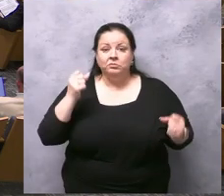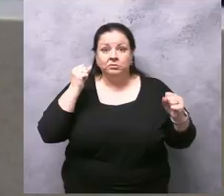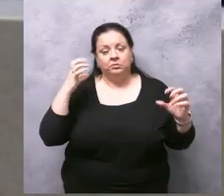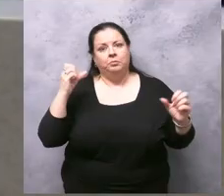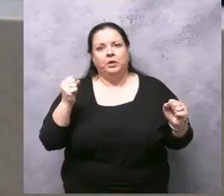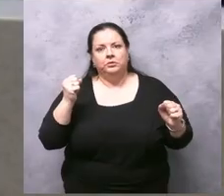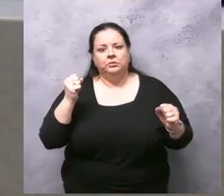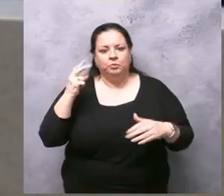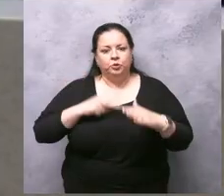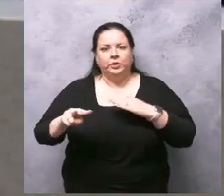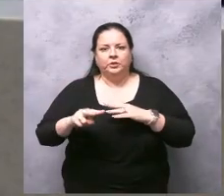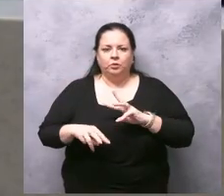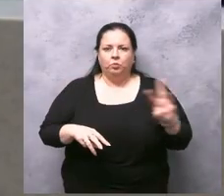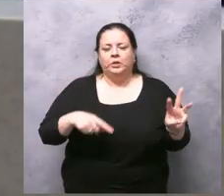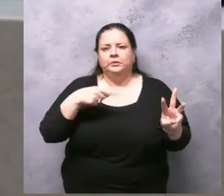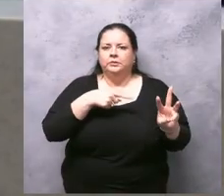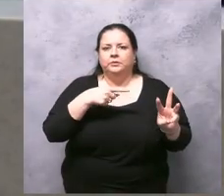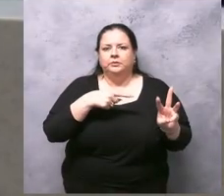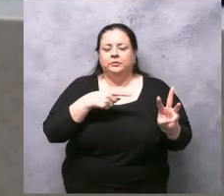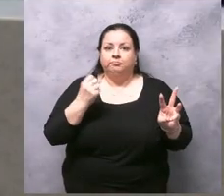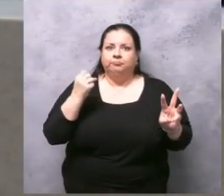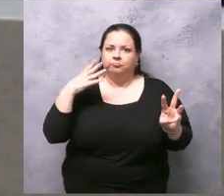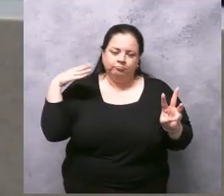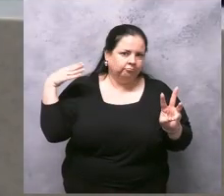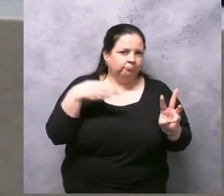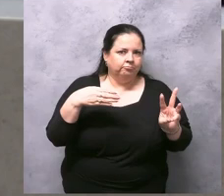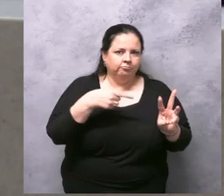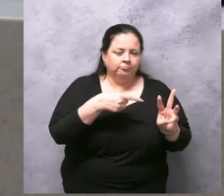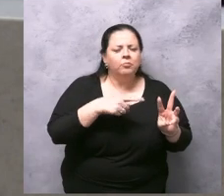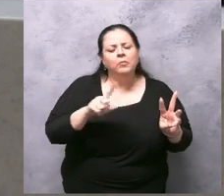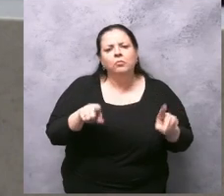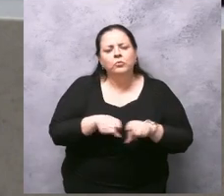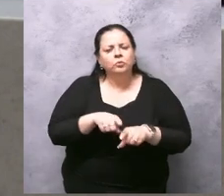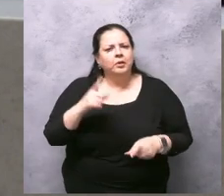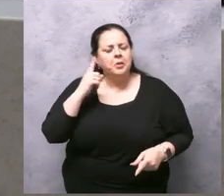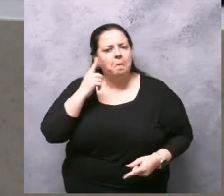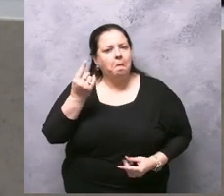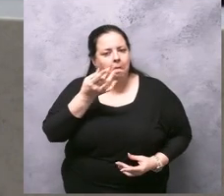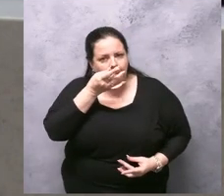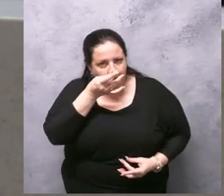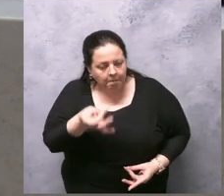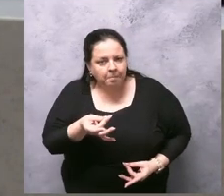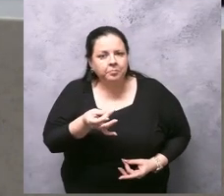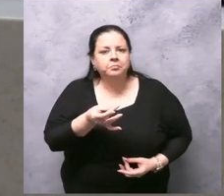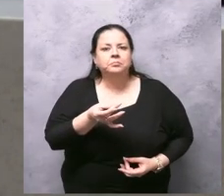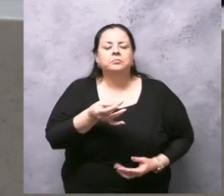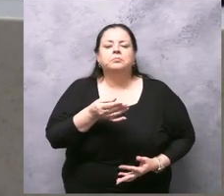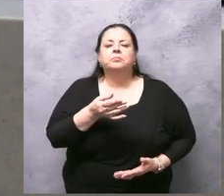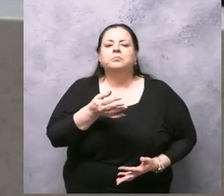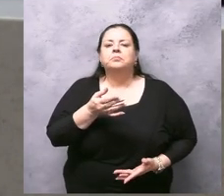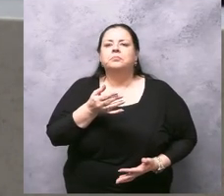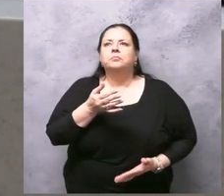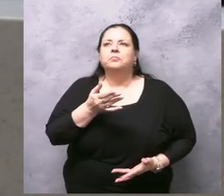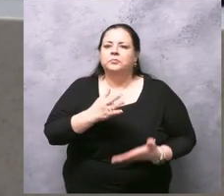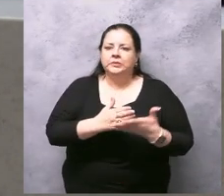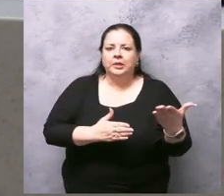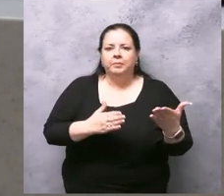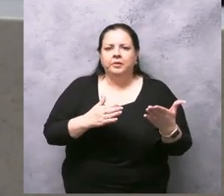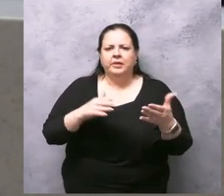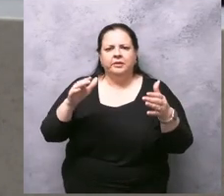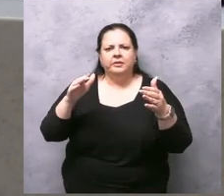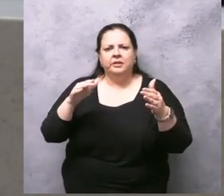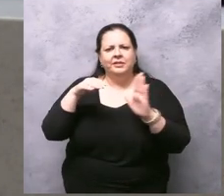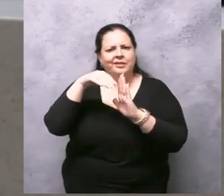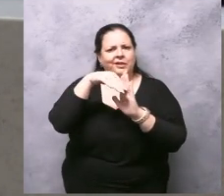growth on the west side is where a lot of the focus is going to be. But I also found it very interesting in some of the decline